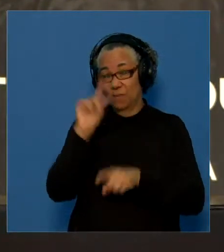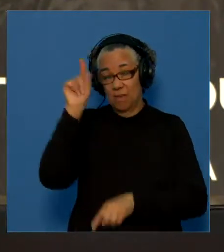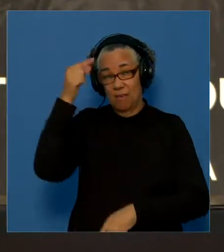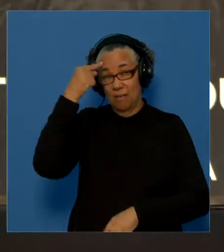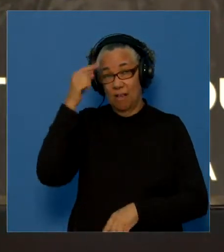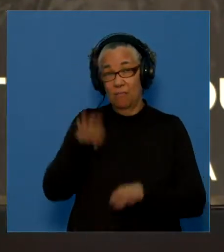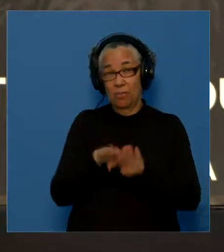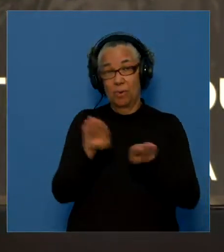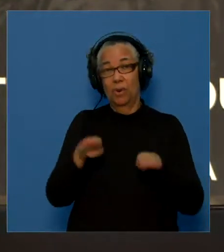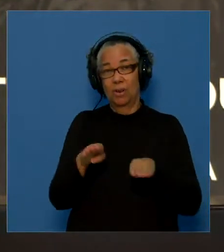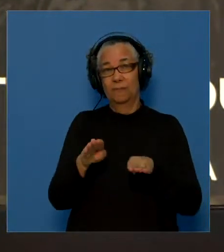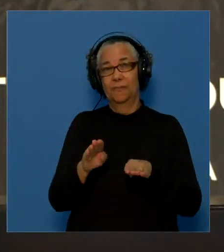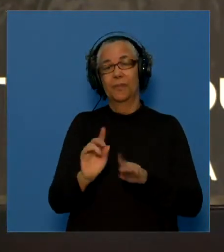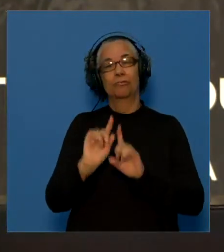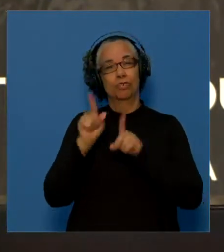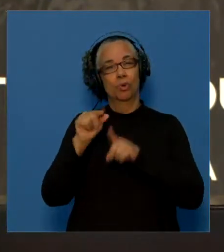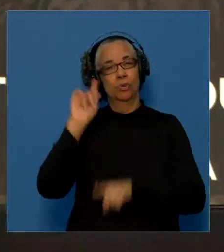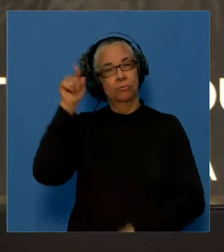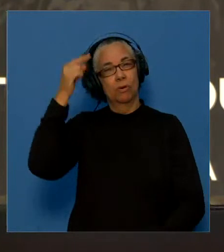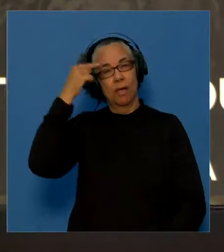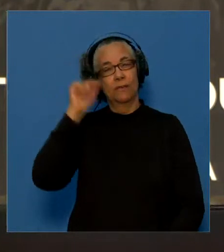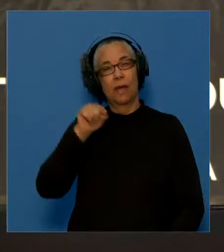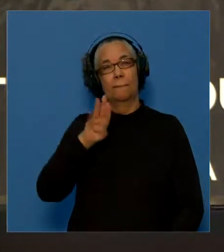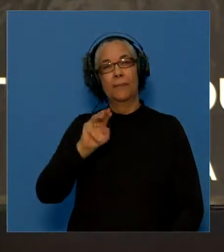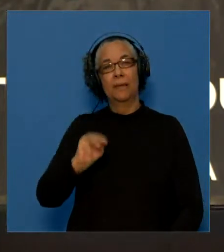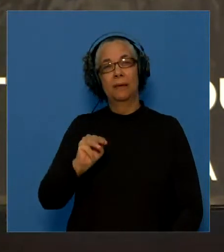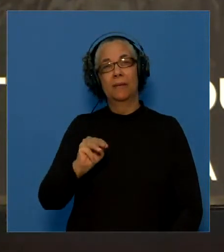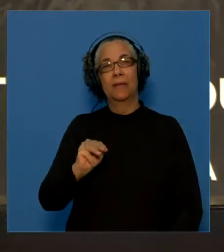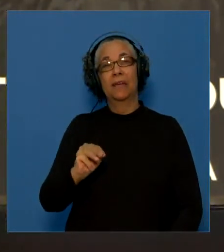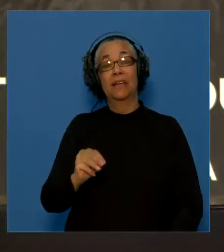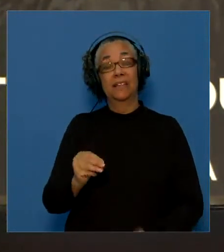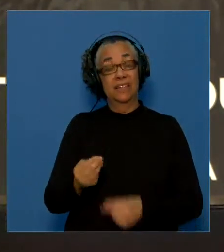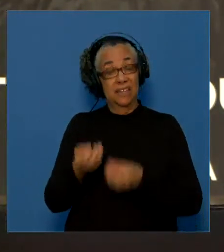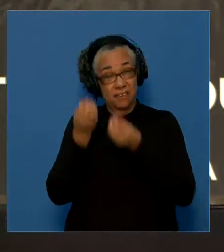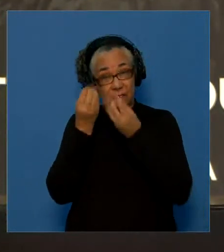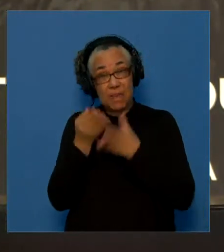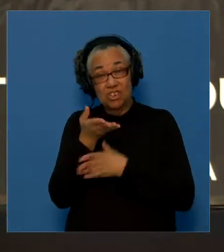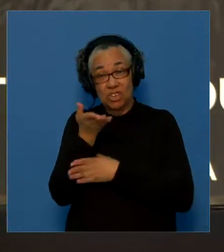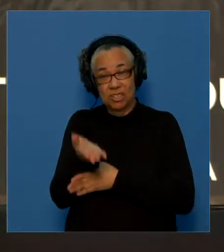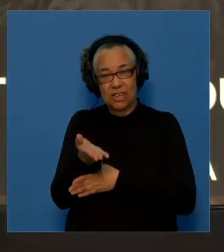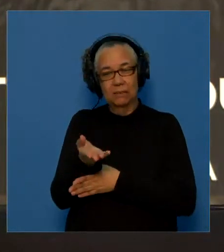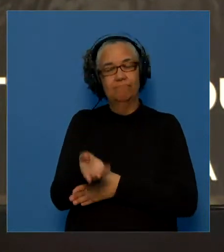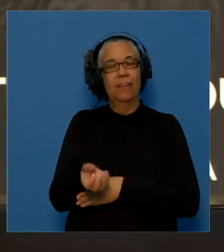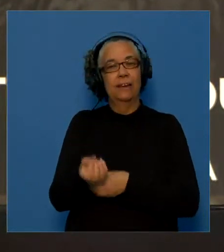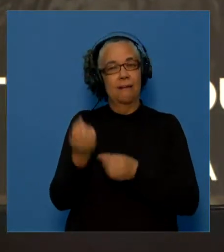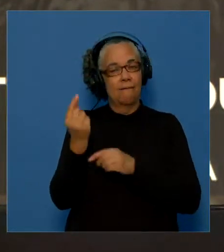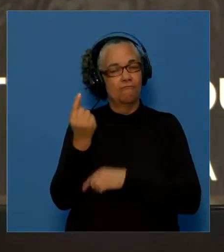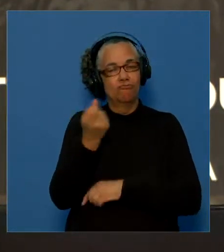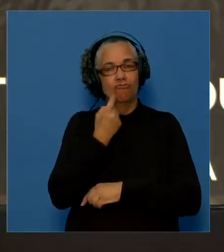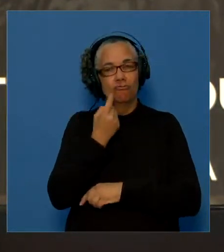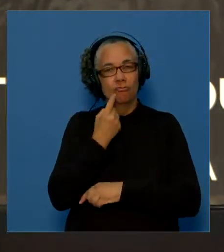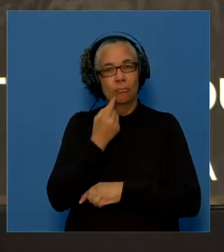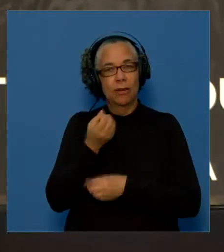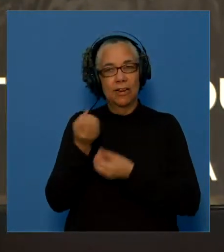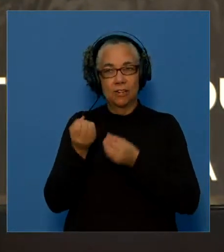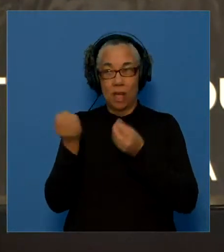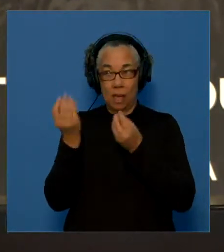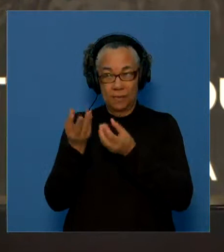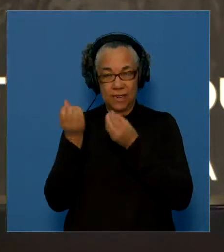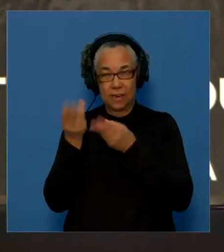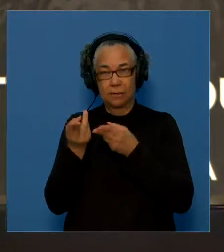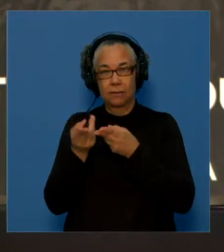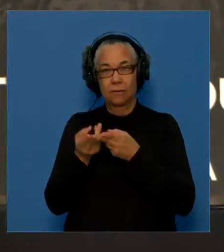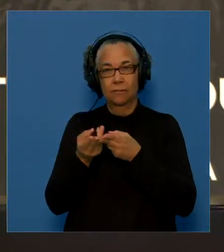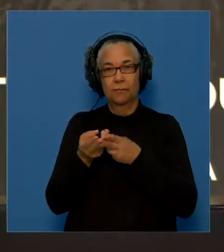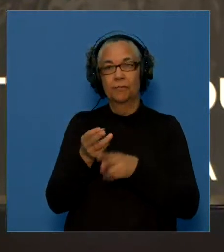visit coronavirus.gov.bm, as the information is there and updated regularly. The government WhatsApp service